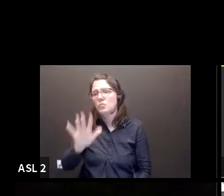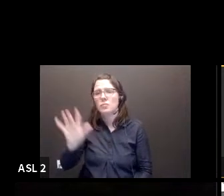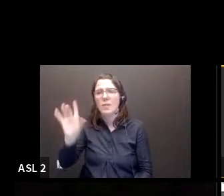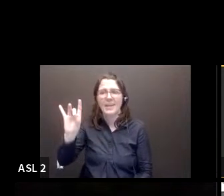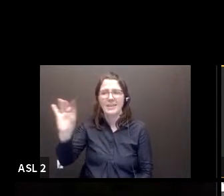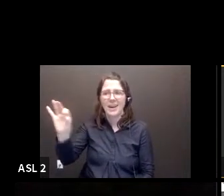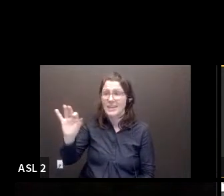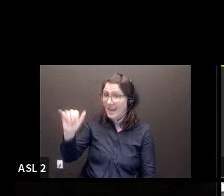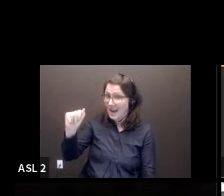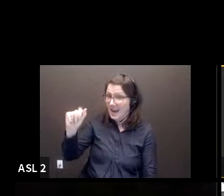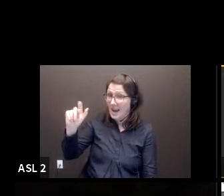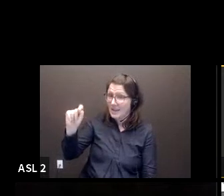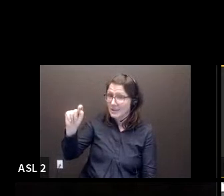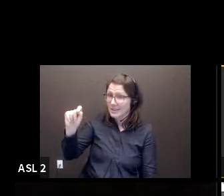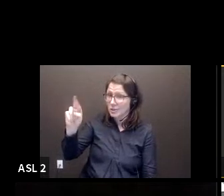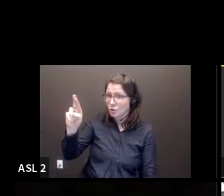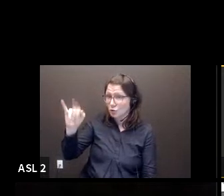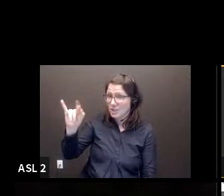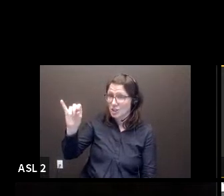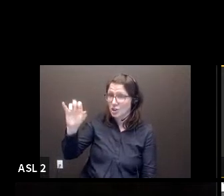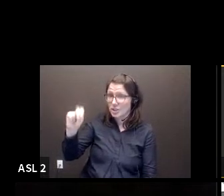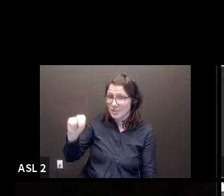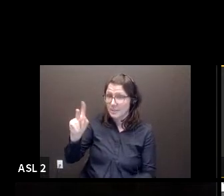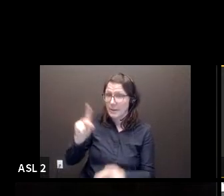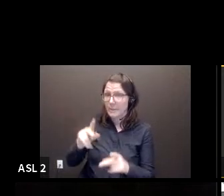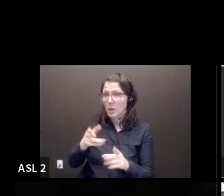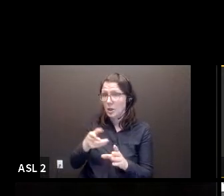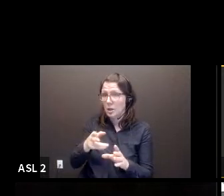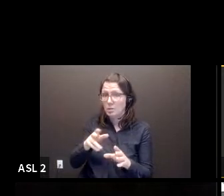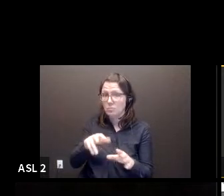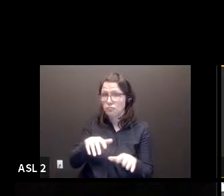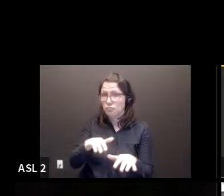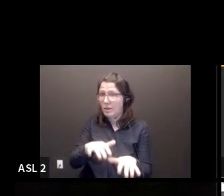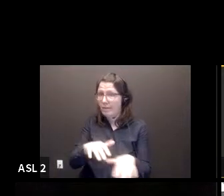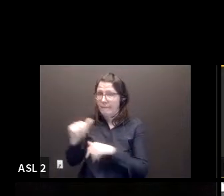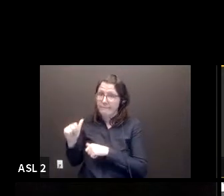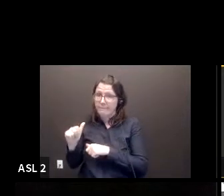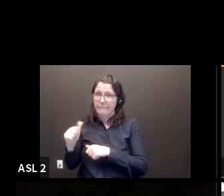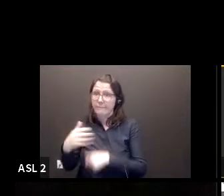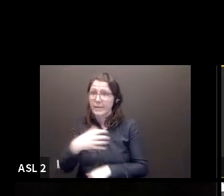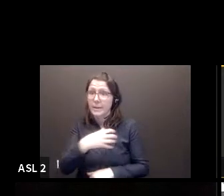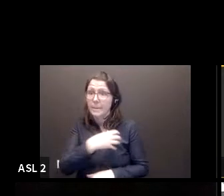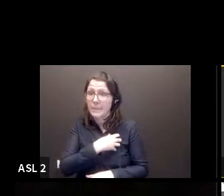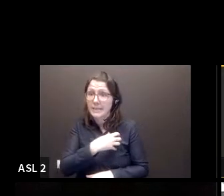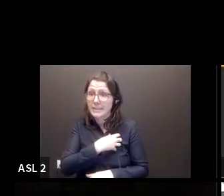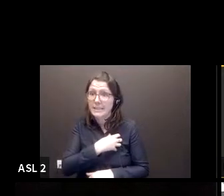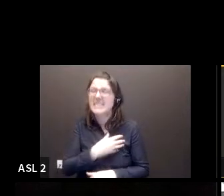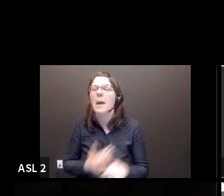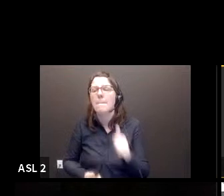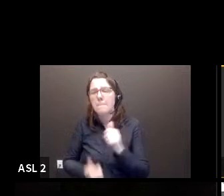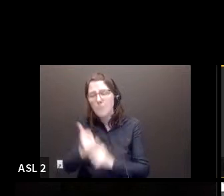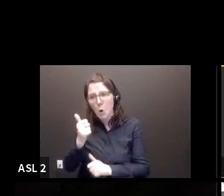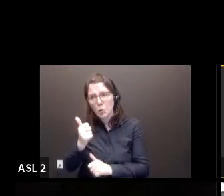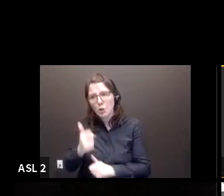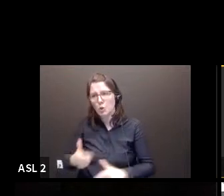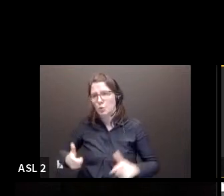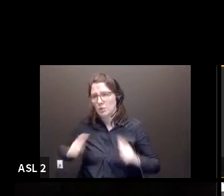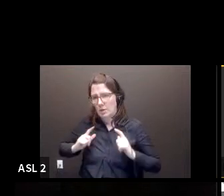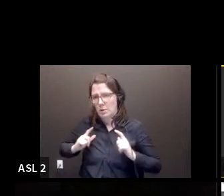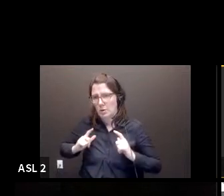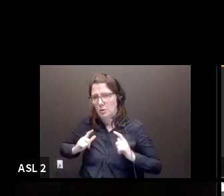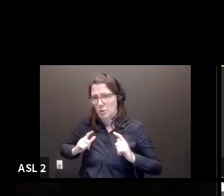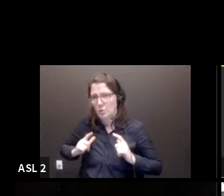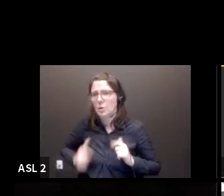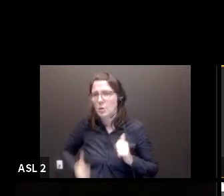attrition would come into a couple of different areas the main area that we look at would be around retirements and i'll